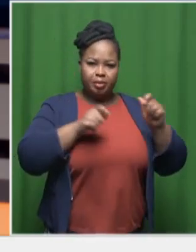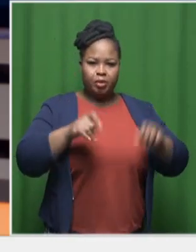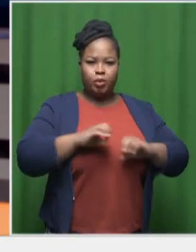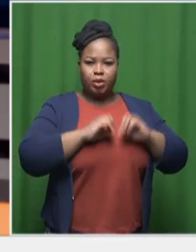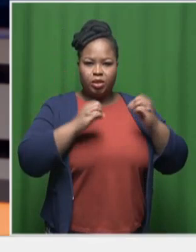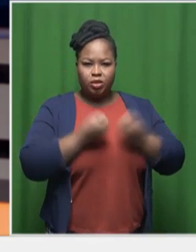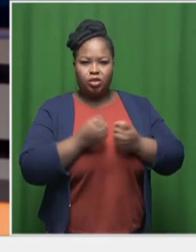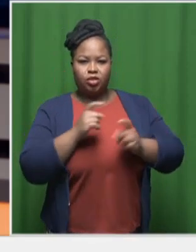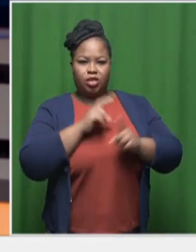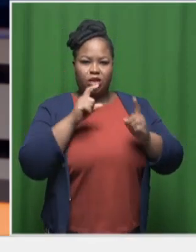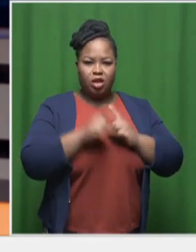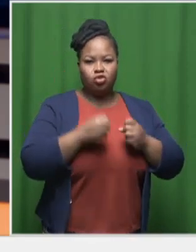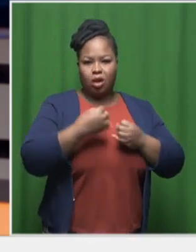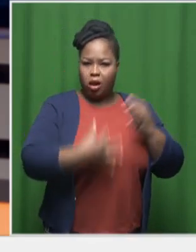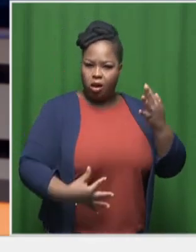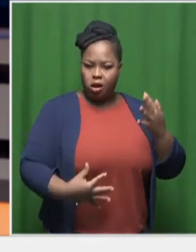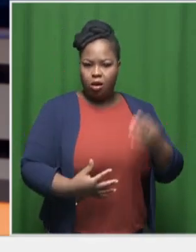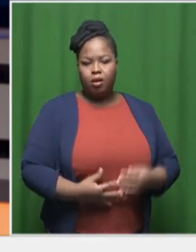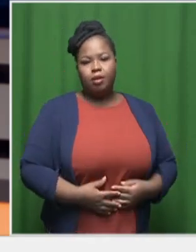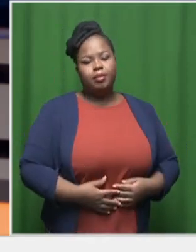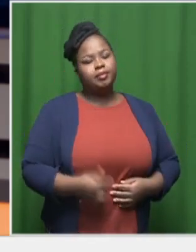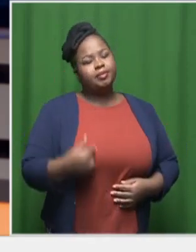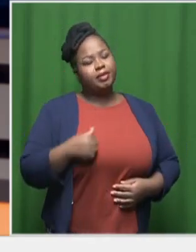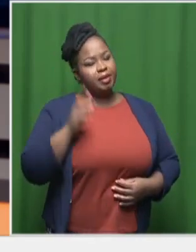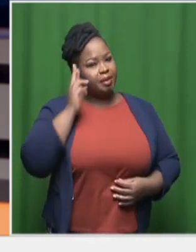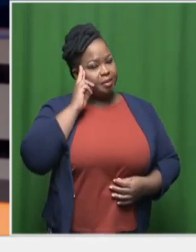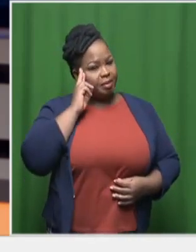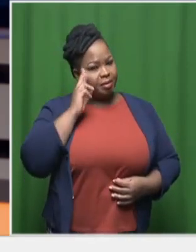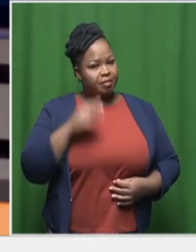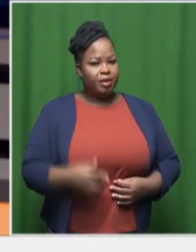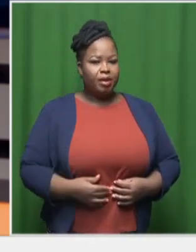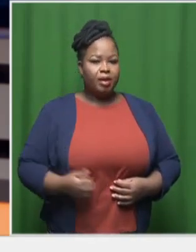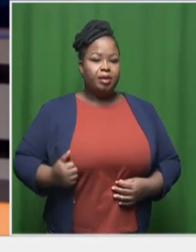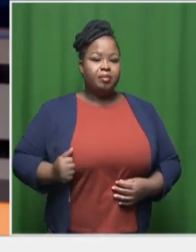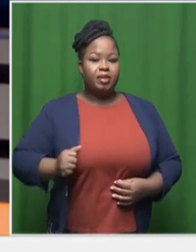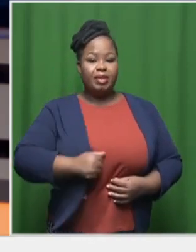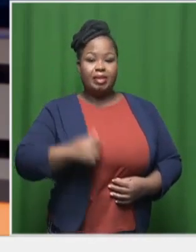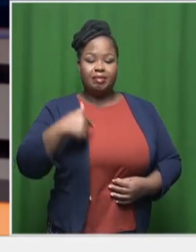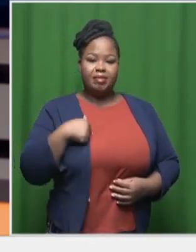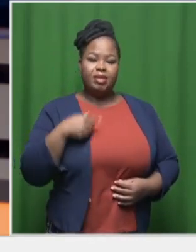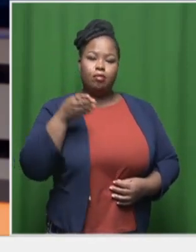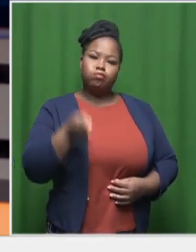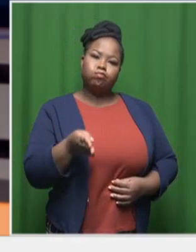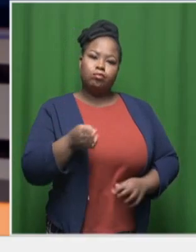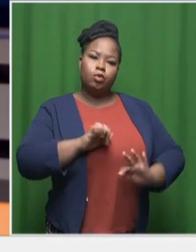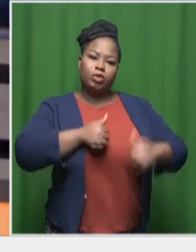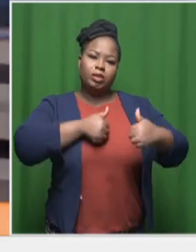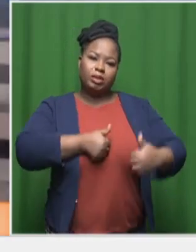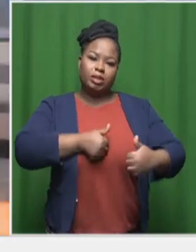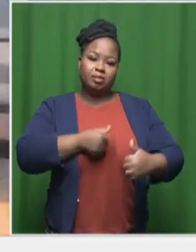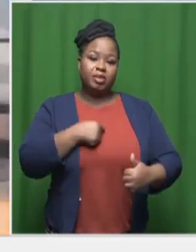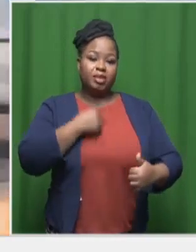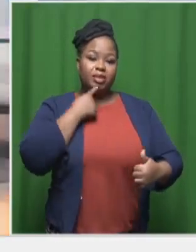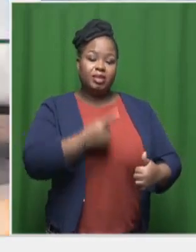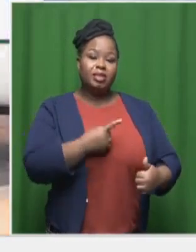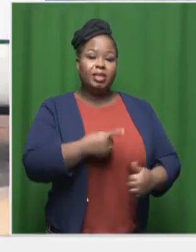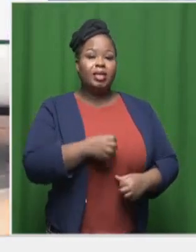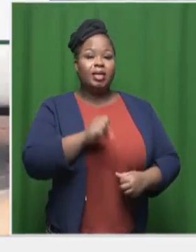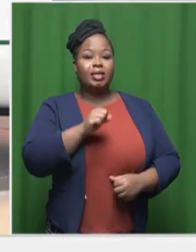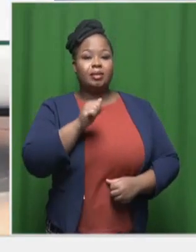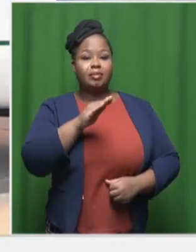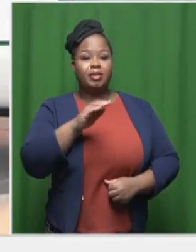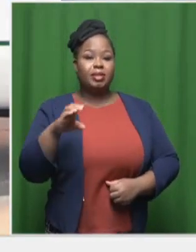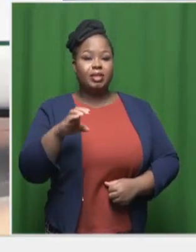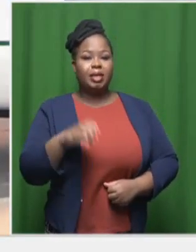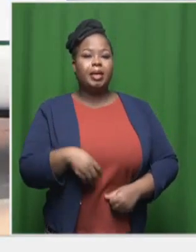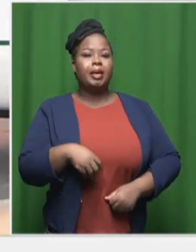its culture, etc. And I remember when I was in one of those, I said to you, SABC management is